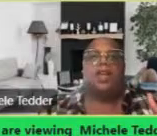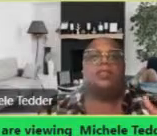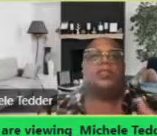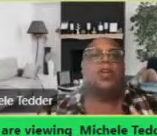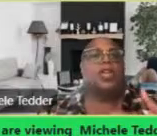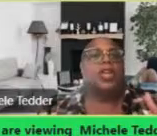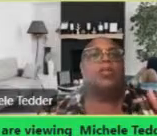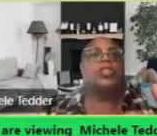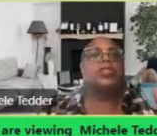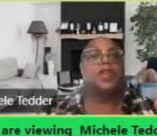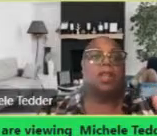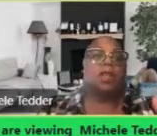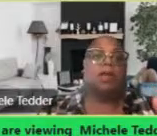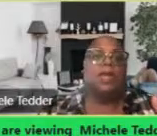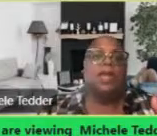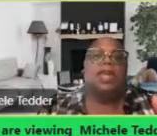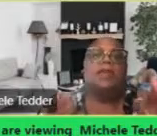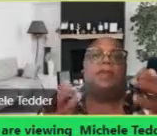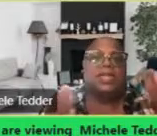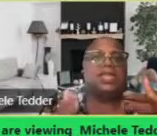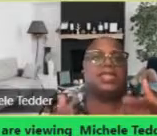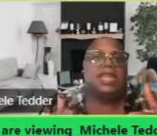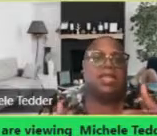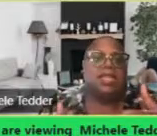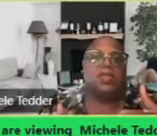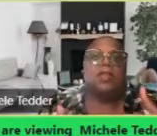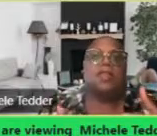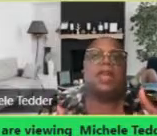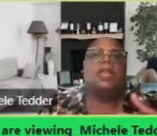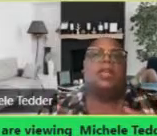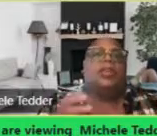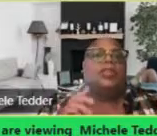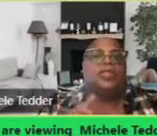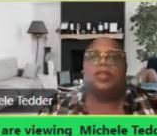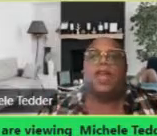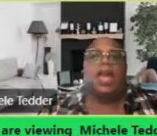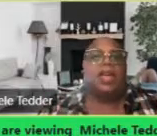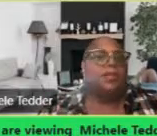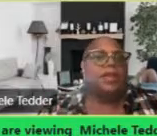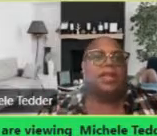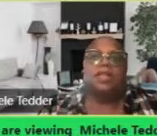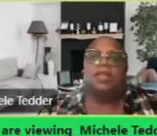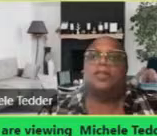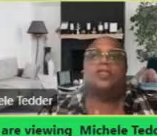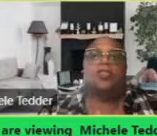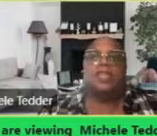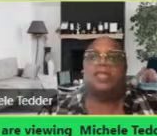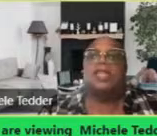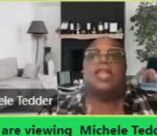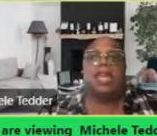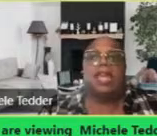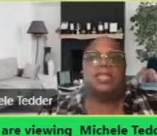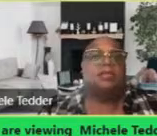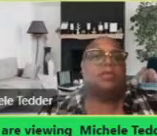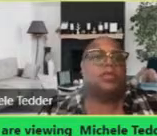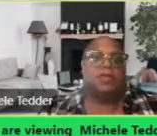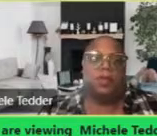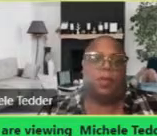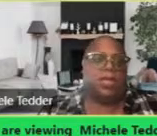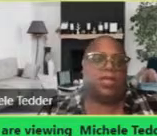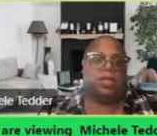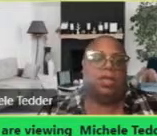healthcare providers are encouraged to follow. And the basic tenets are that you deserve accurate, clear, trusted, and